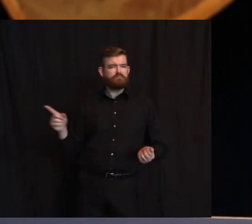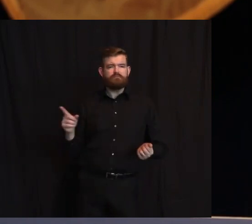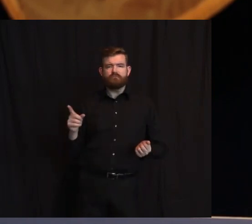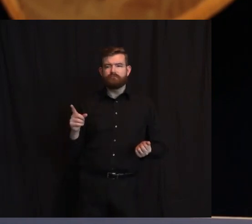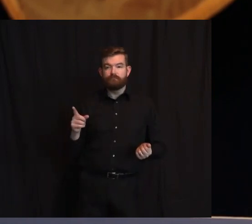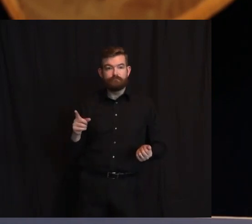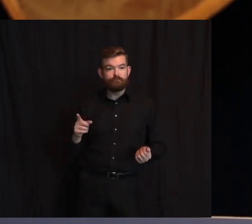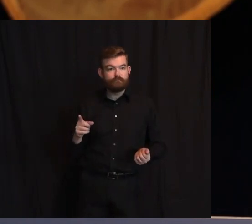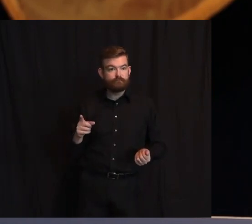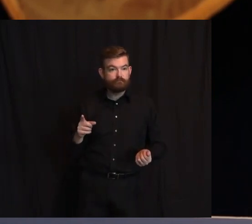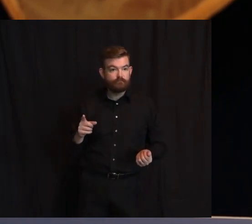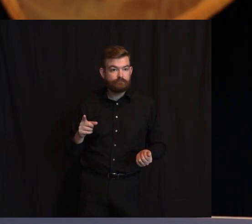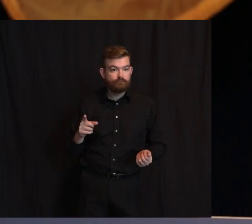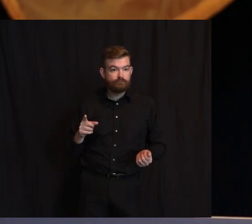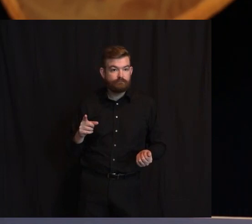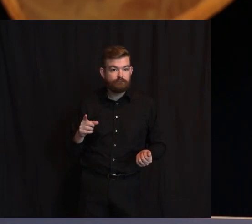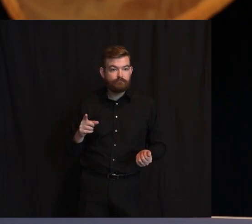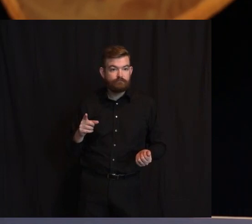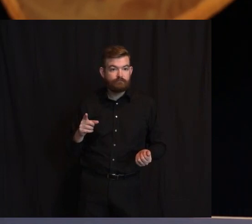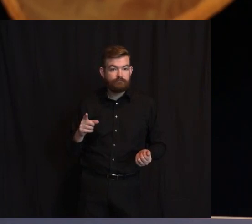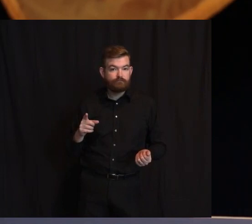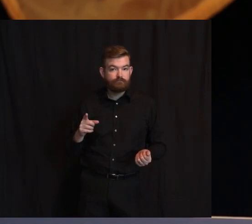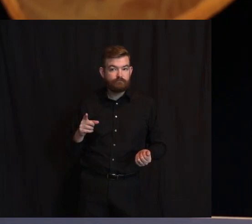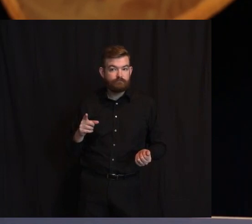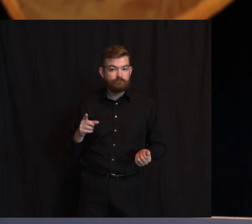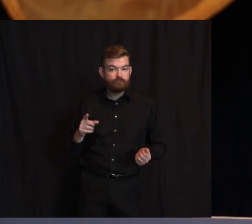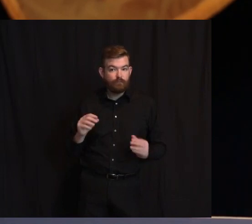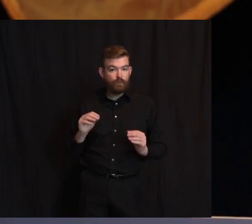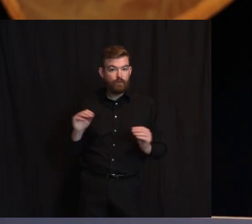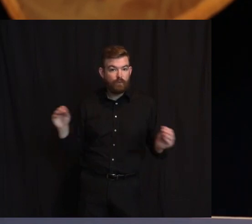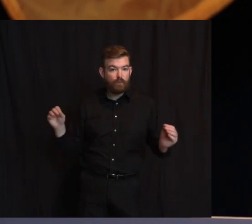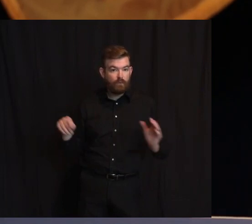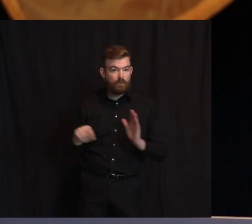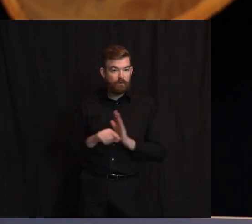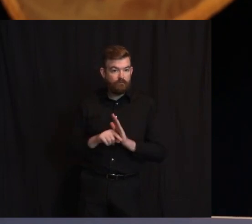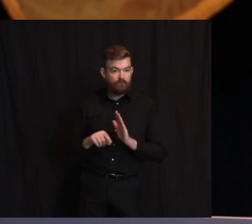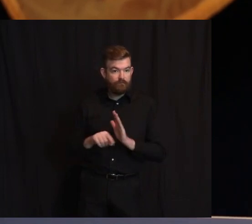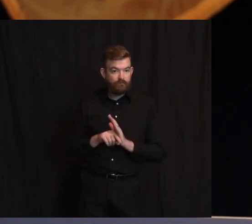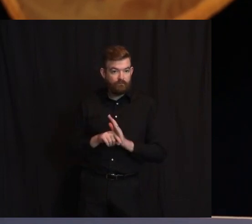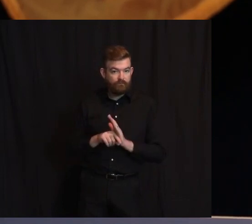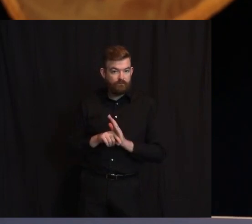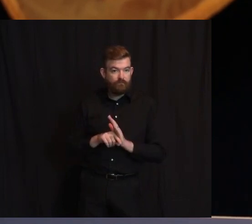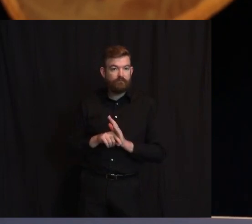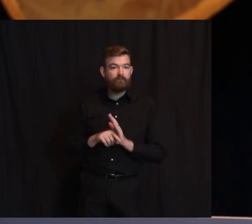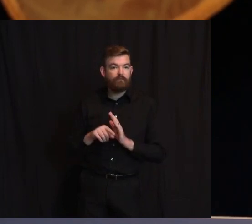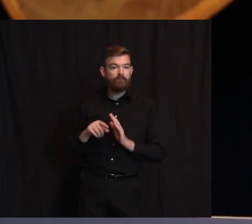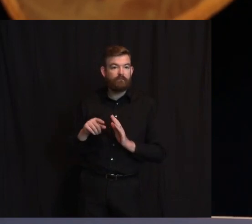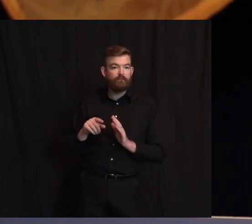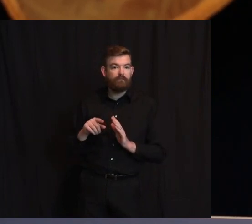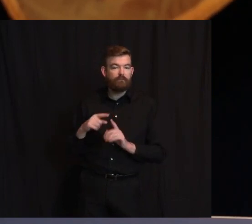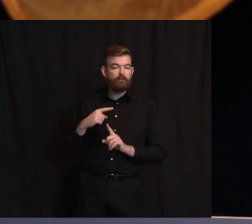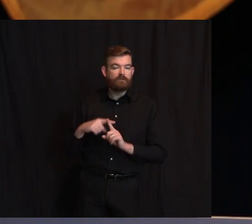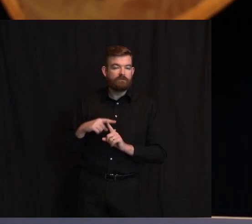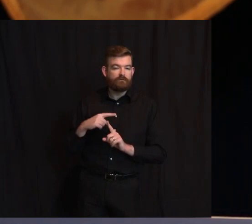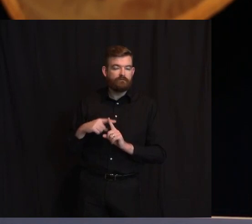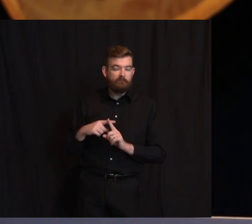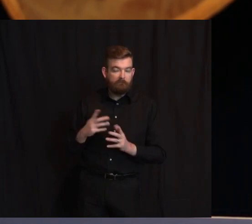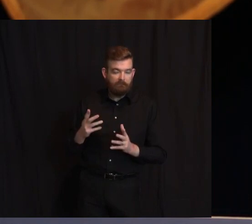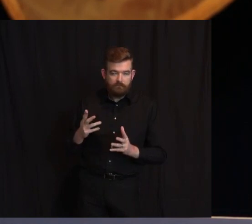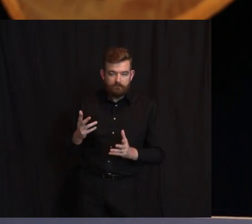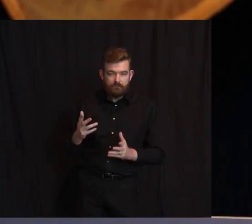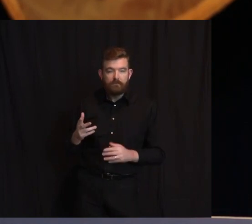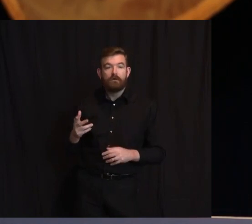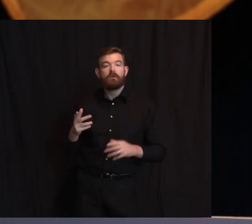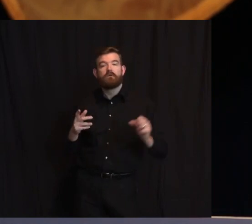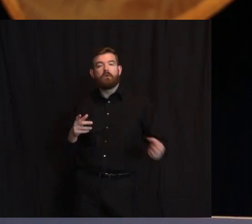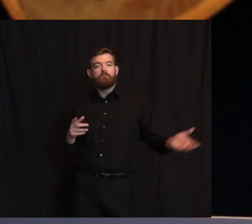can admit patients or unless they cannot implement infection control protocols. Any facility